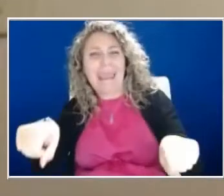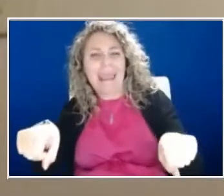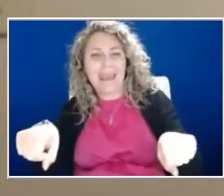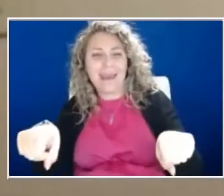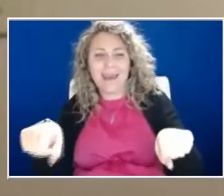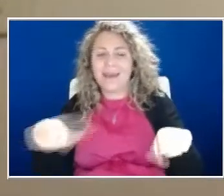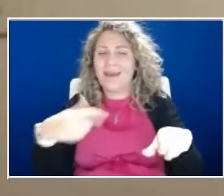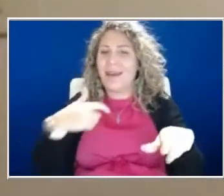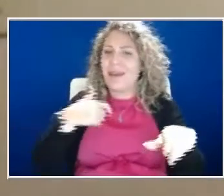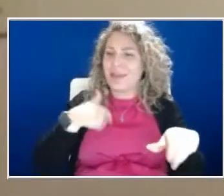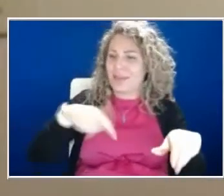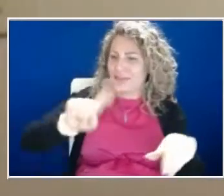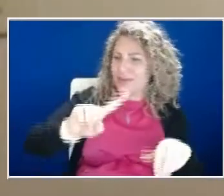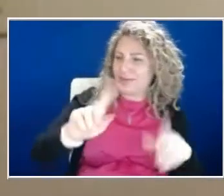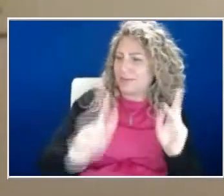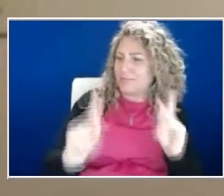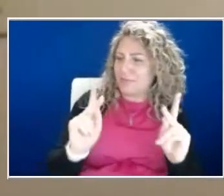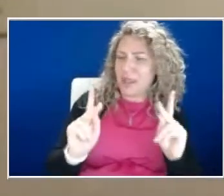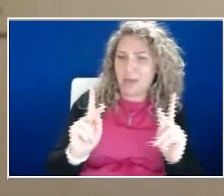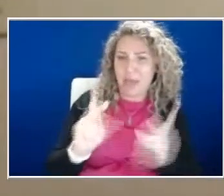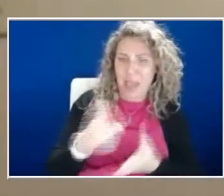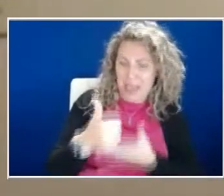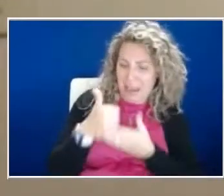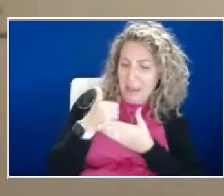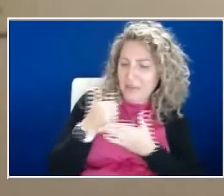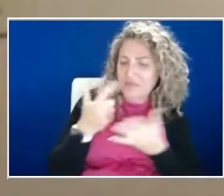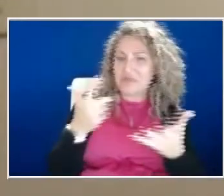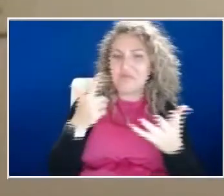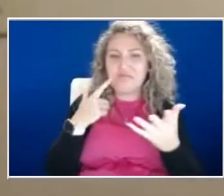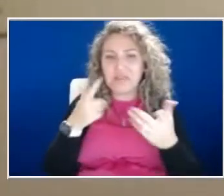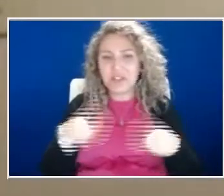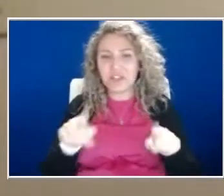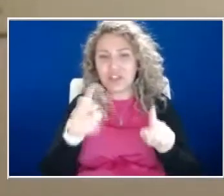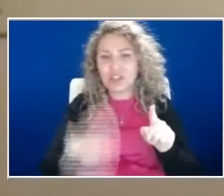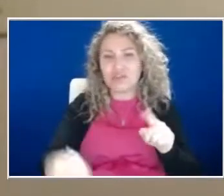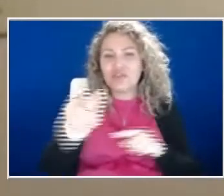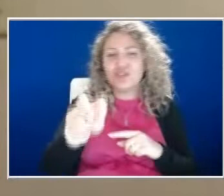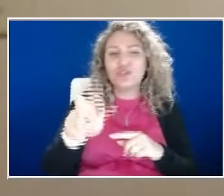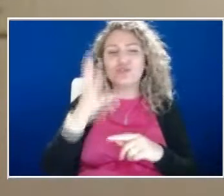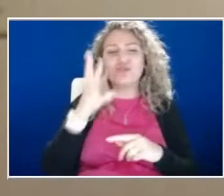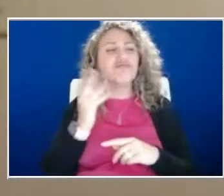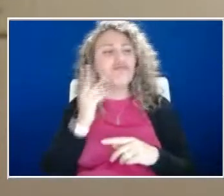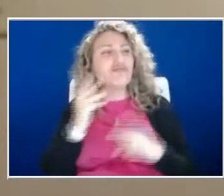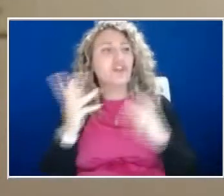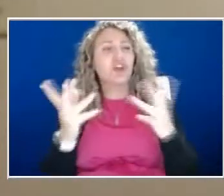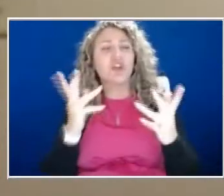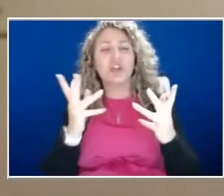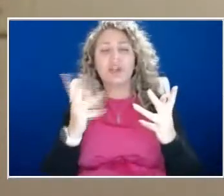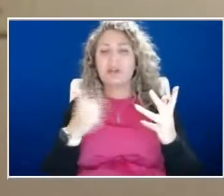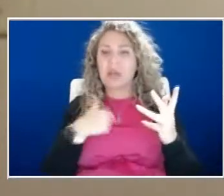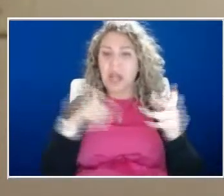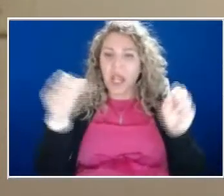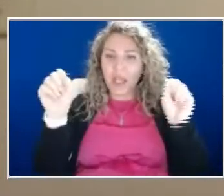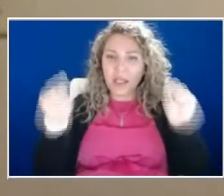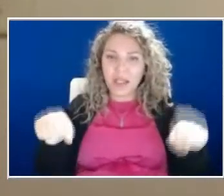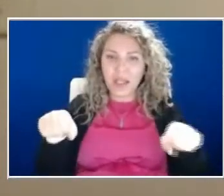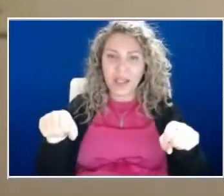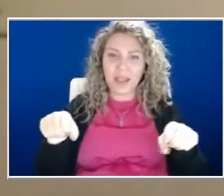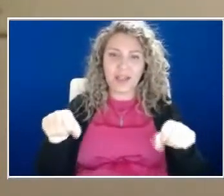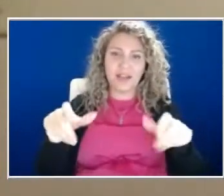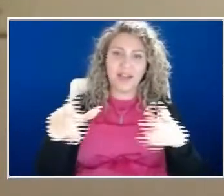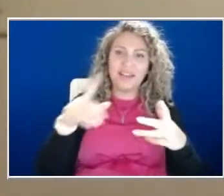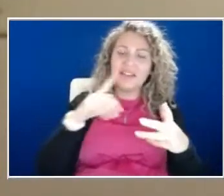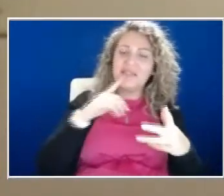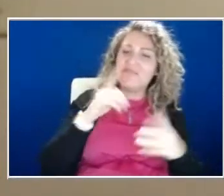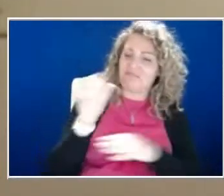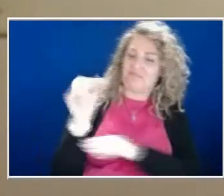These folks are helping me upon this journey, and I can, make the difference and come on